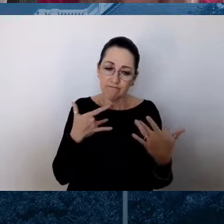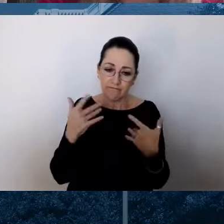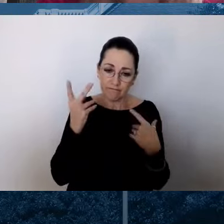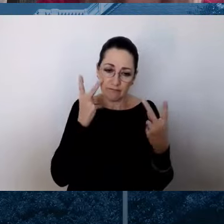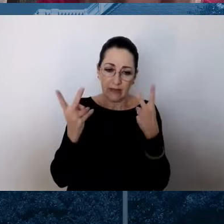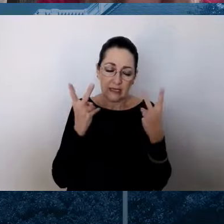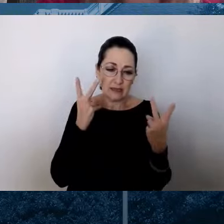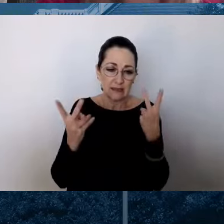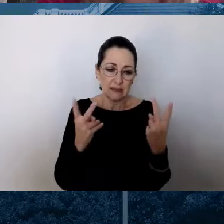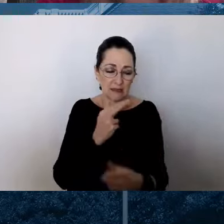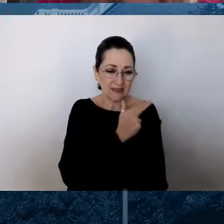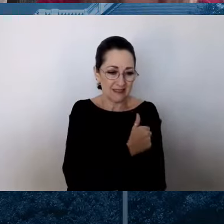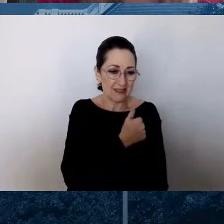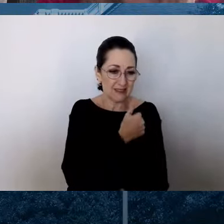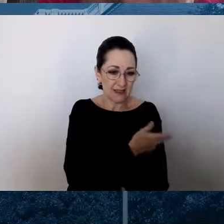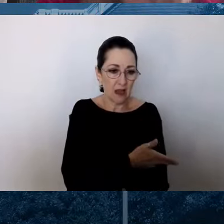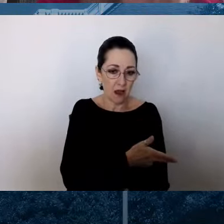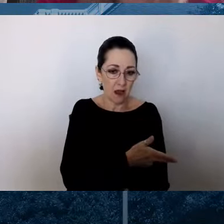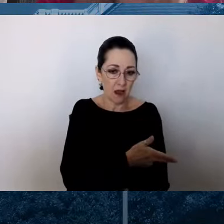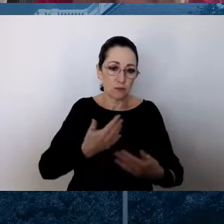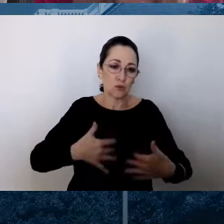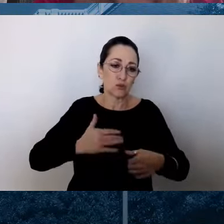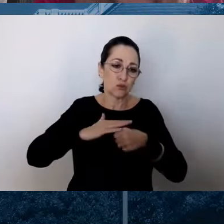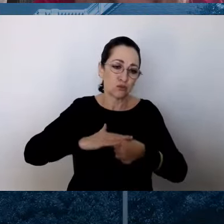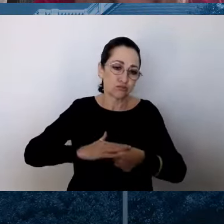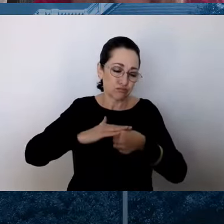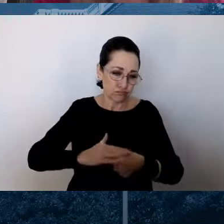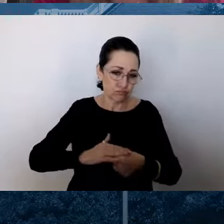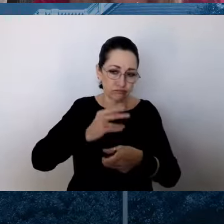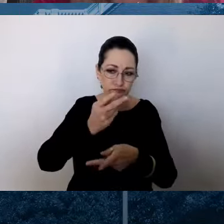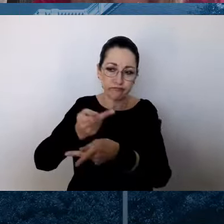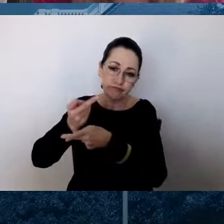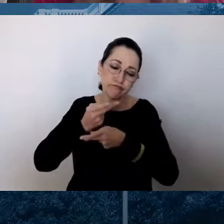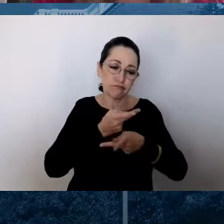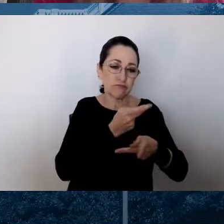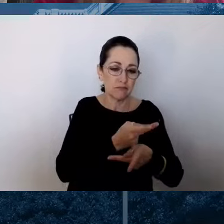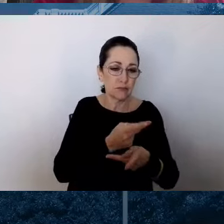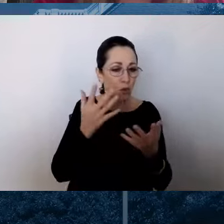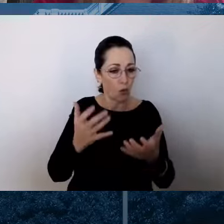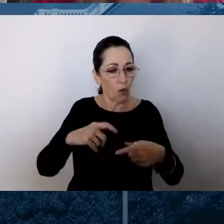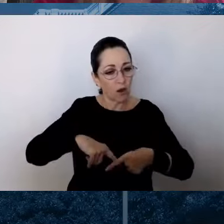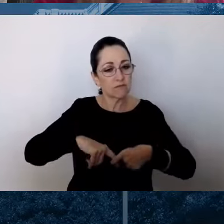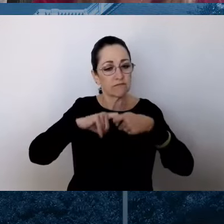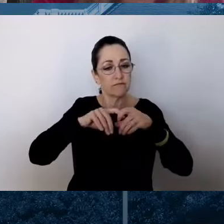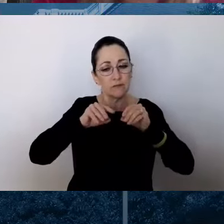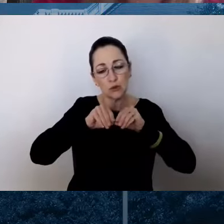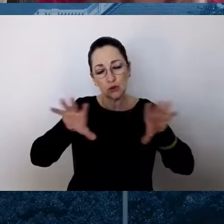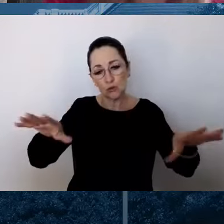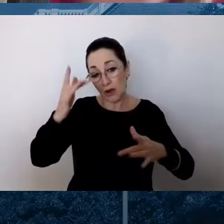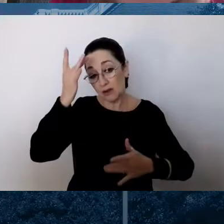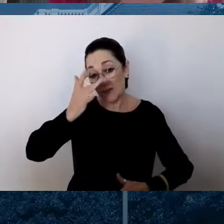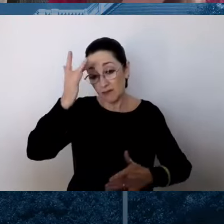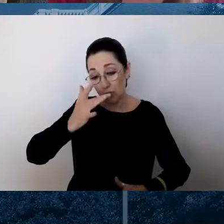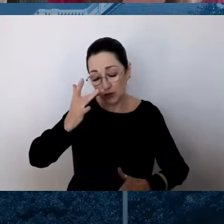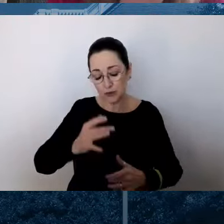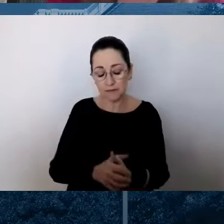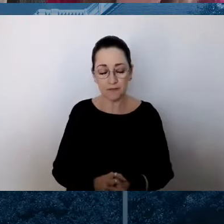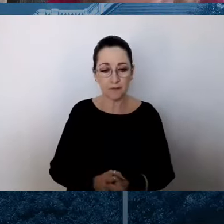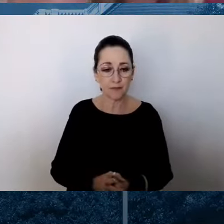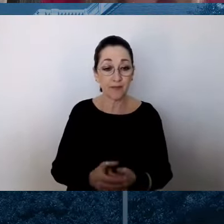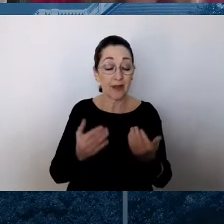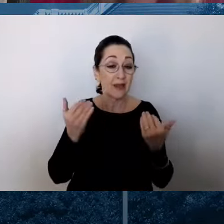know stop the spread of infection now to help. So finally, let's talk